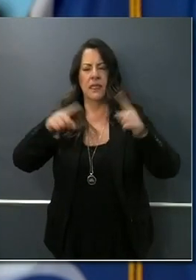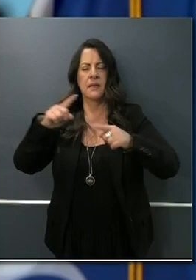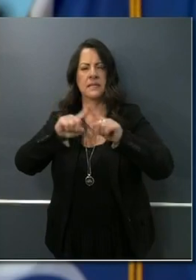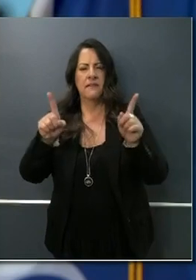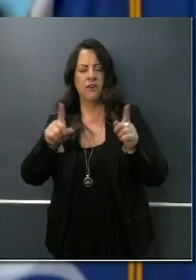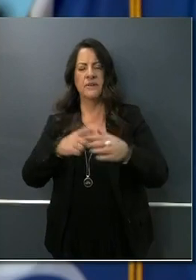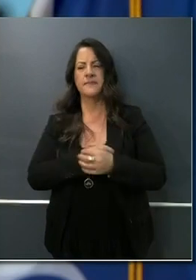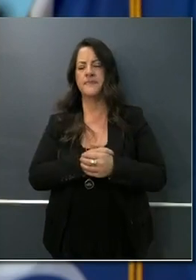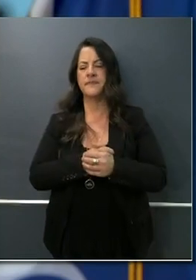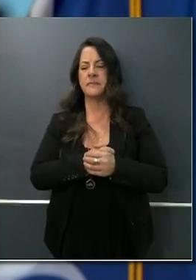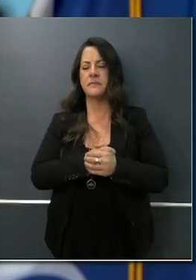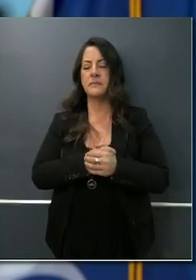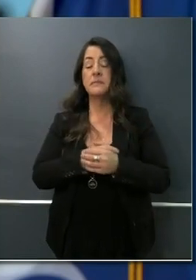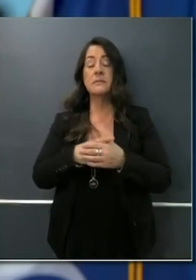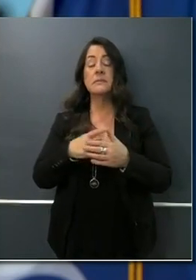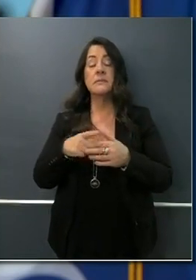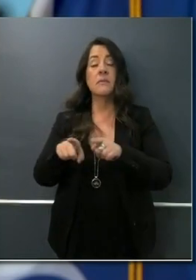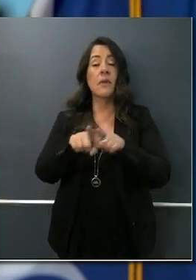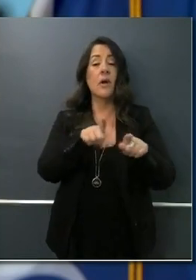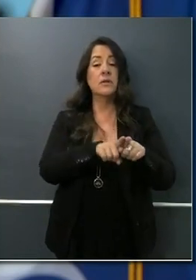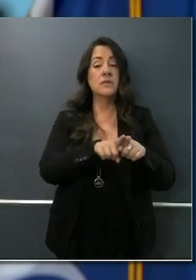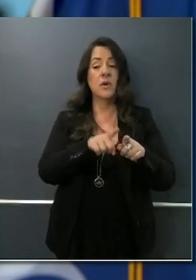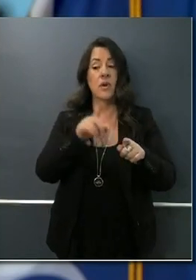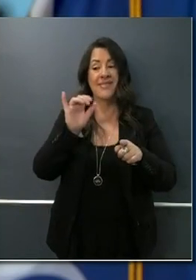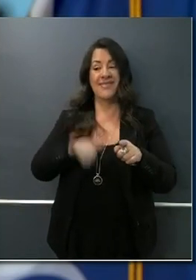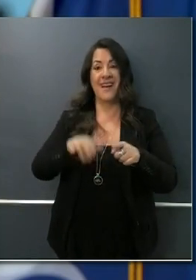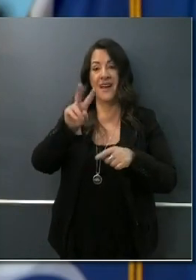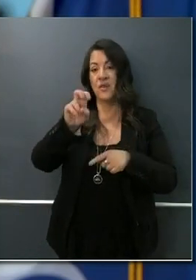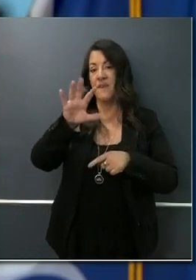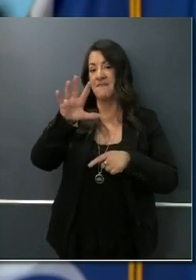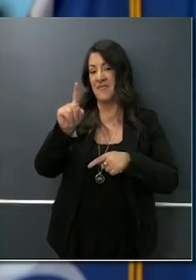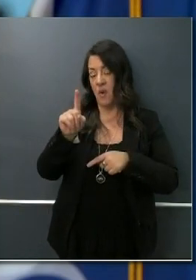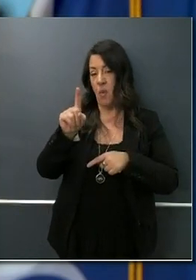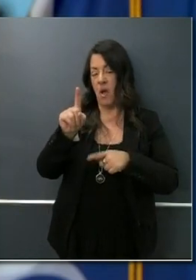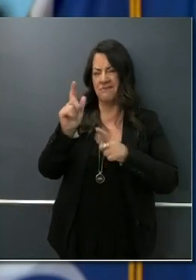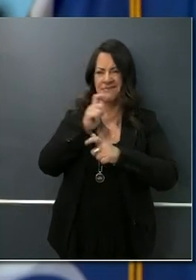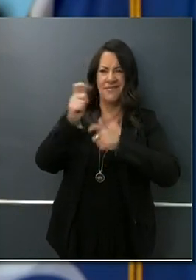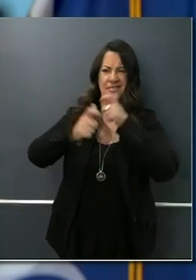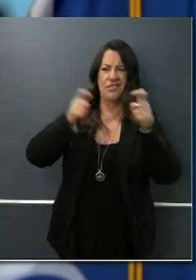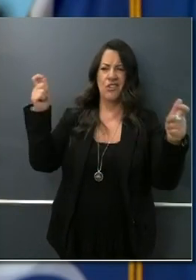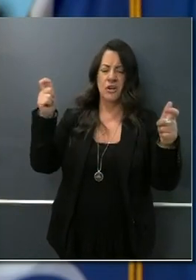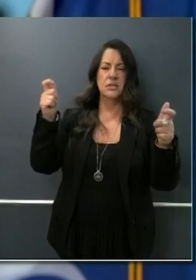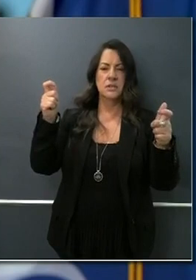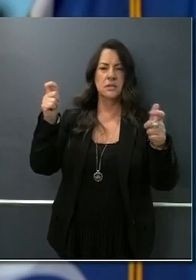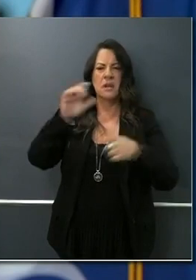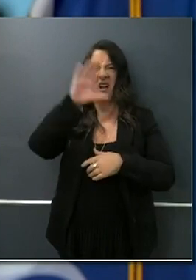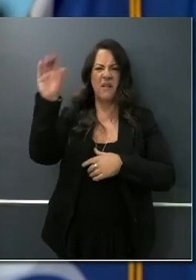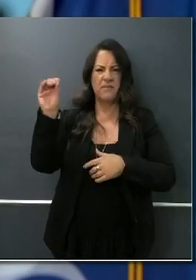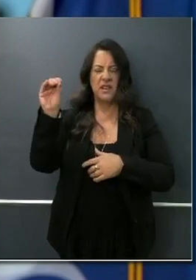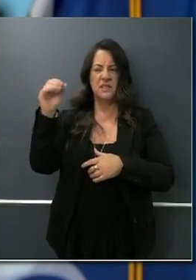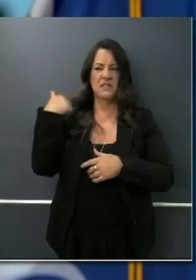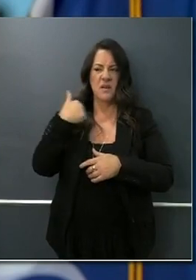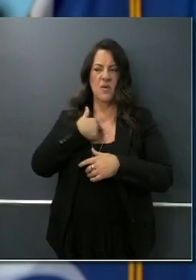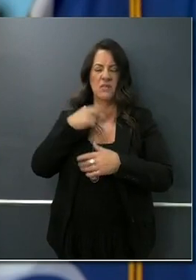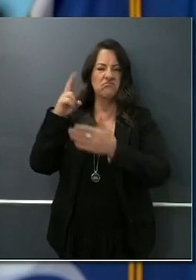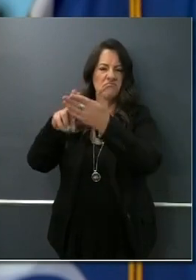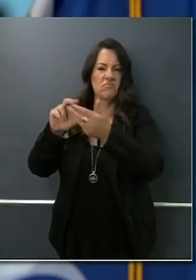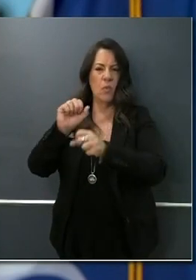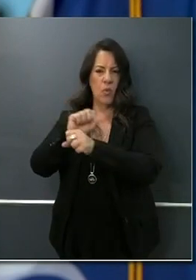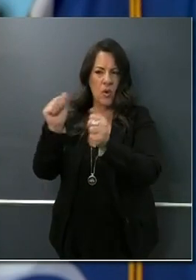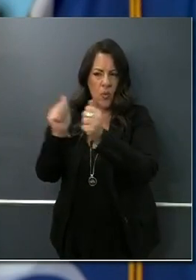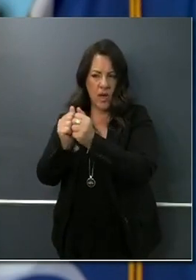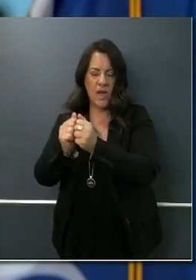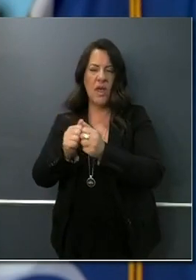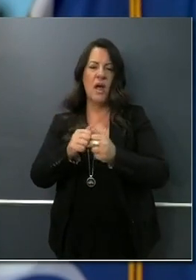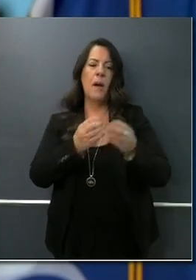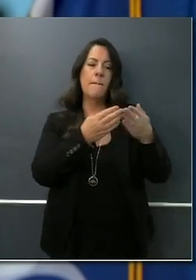transport media, which I mentioned in the survey of the 251 largest vendors that we have, including our private and public